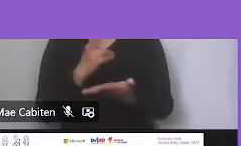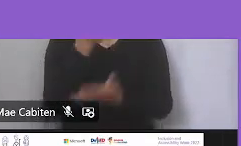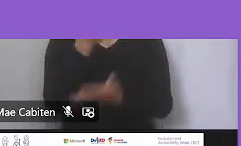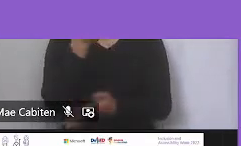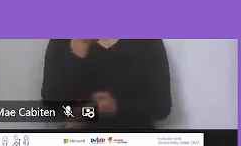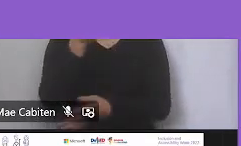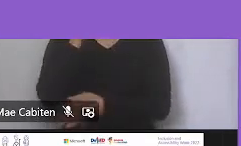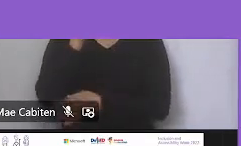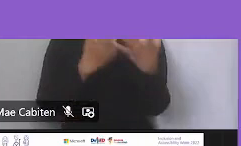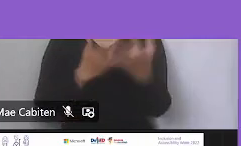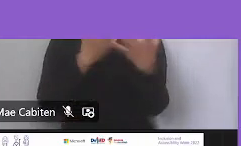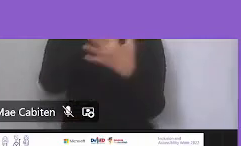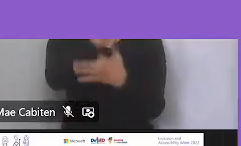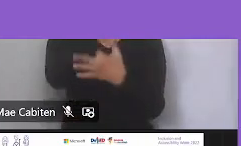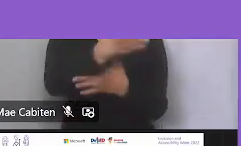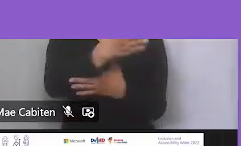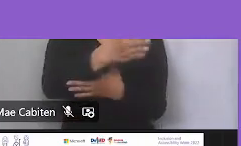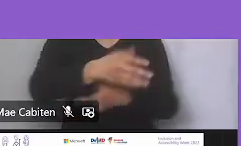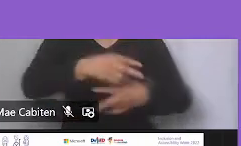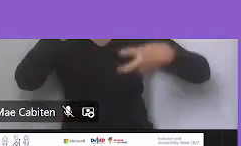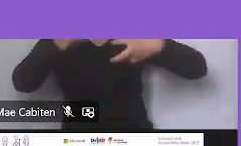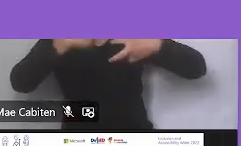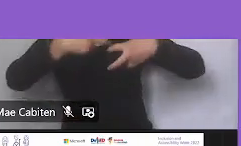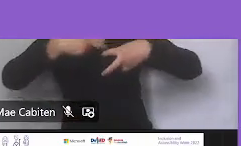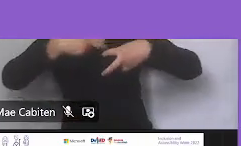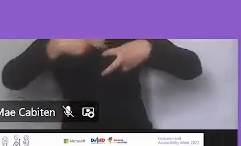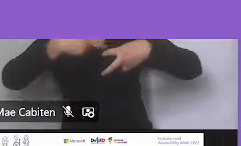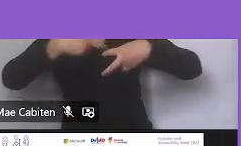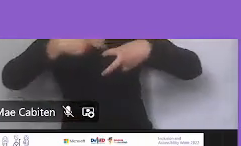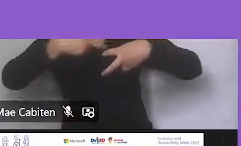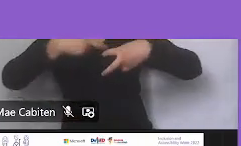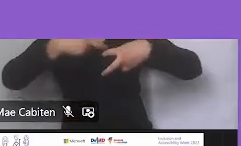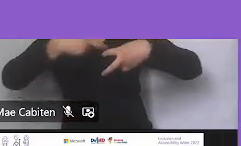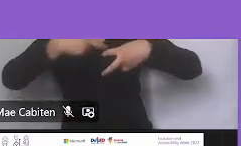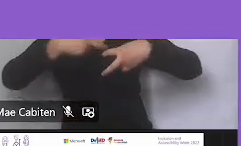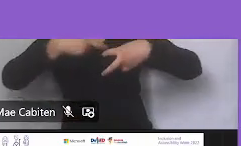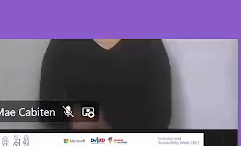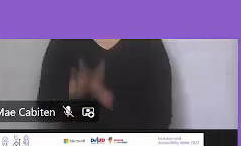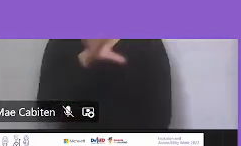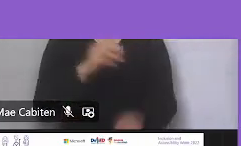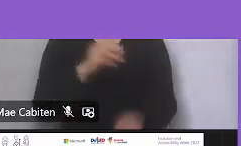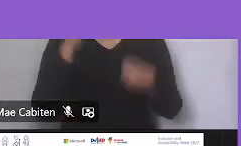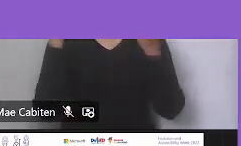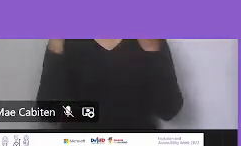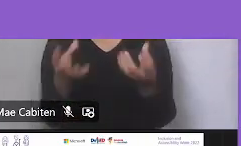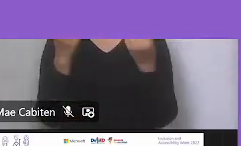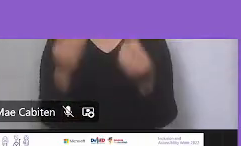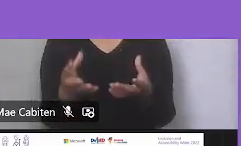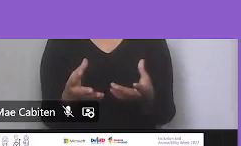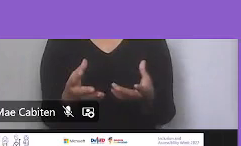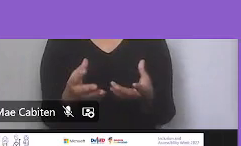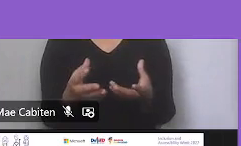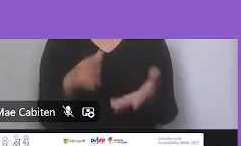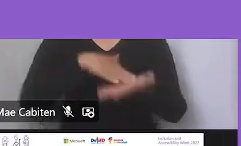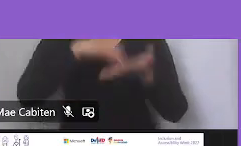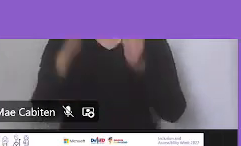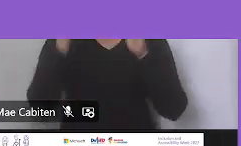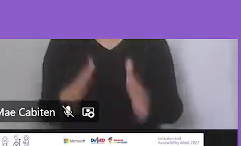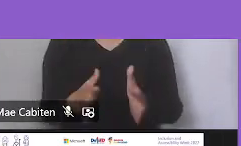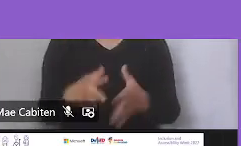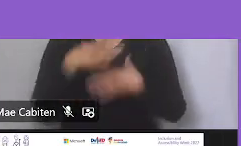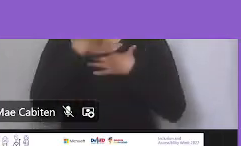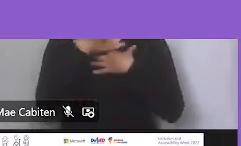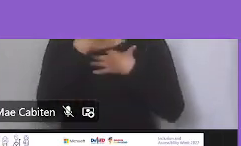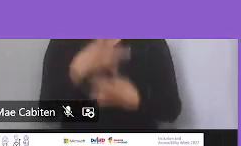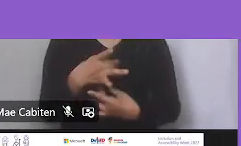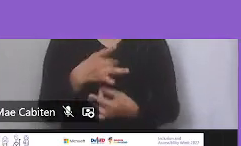A popular strategy is this performance strategy, and a lot of my students like it, in remembering important information. And I